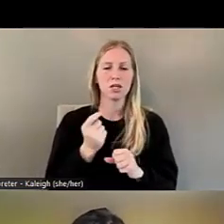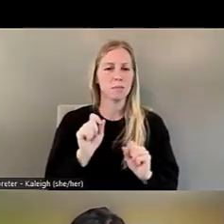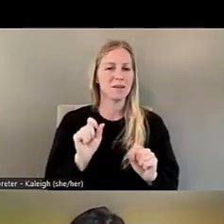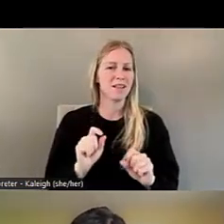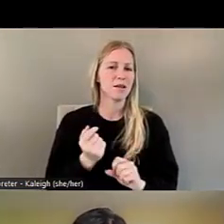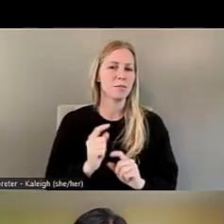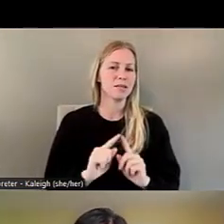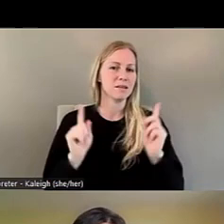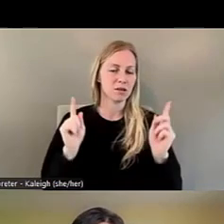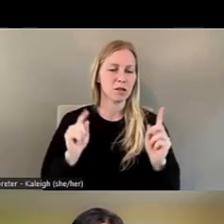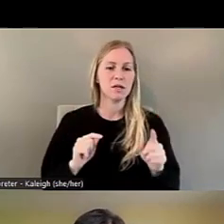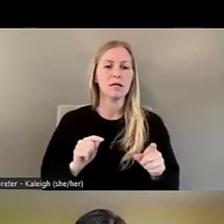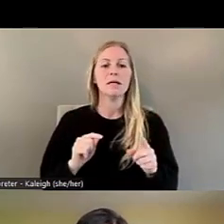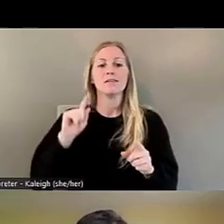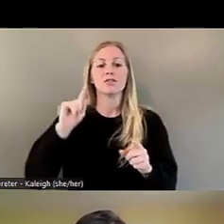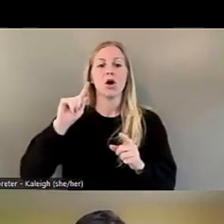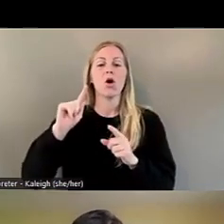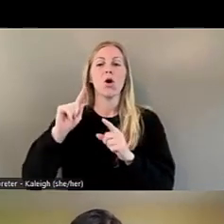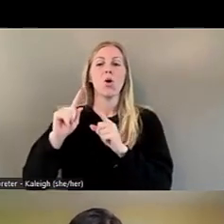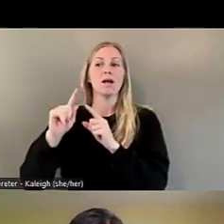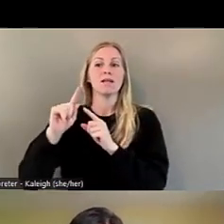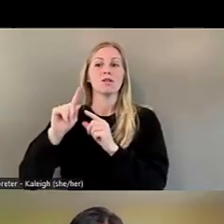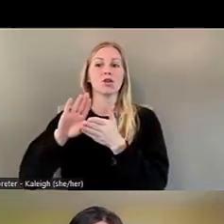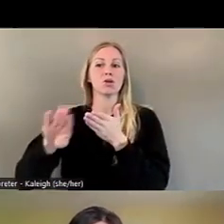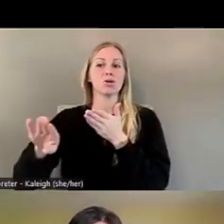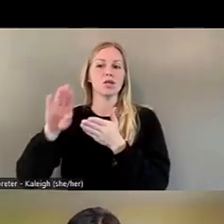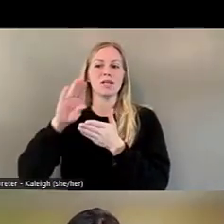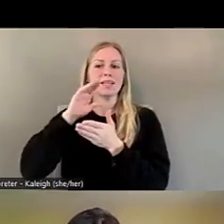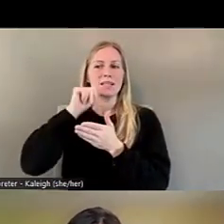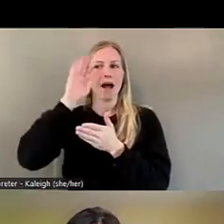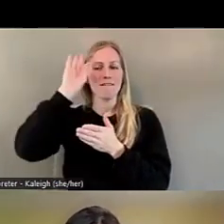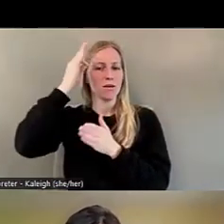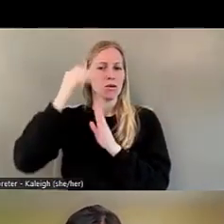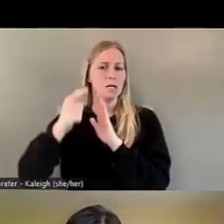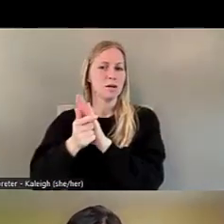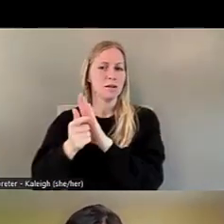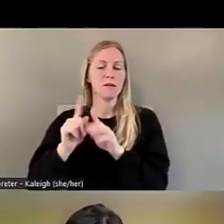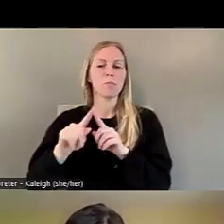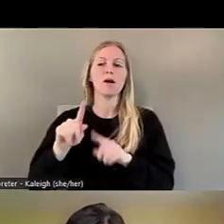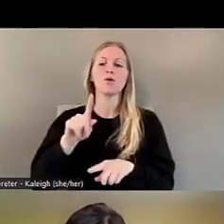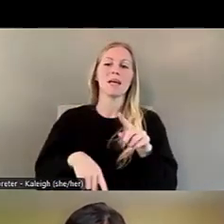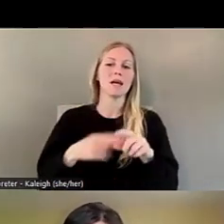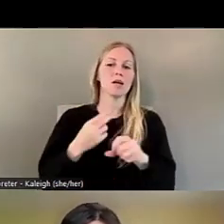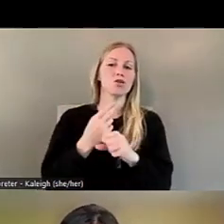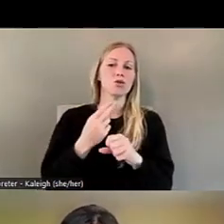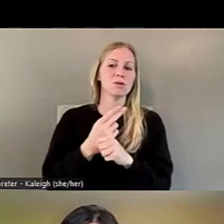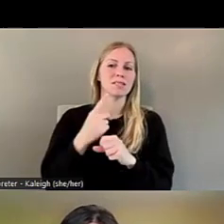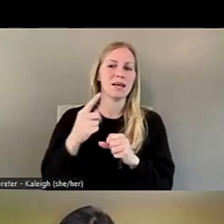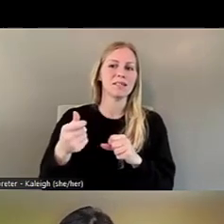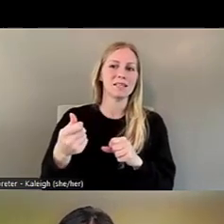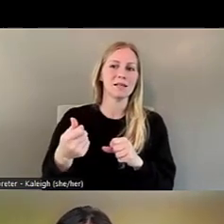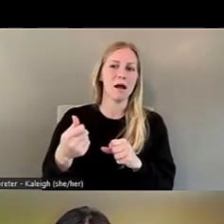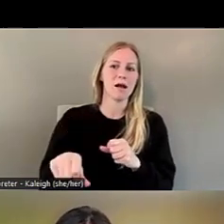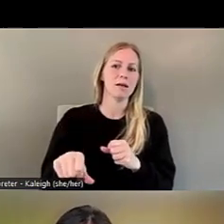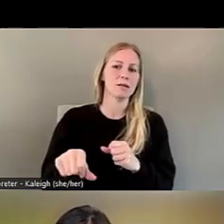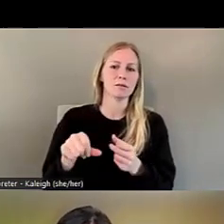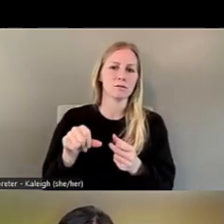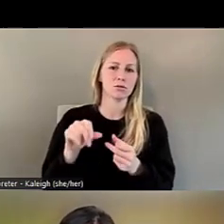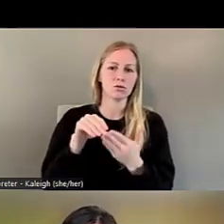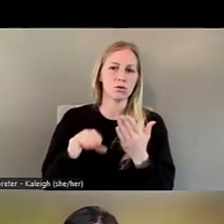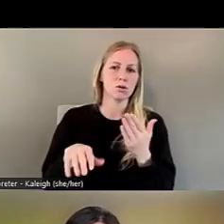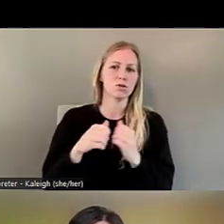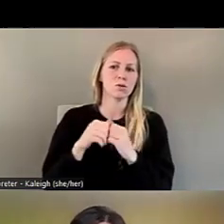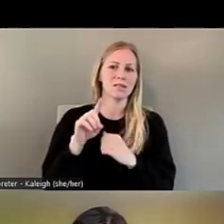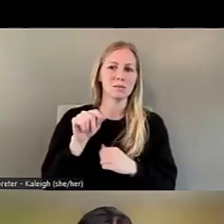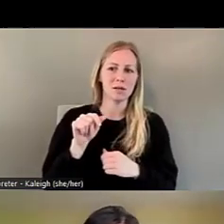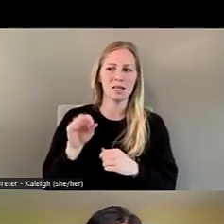prohibited federally, it cannot be used in a manner that denies students with disabilities a free and appropriate public